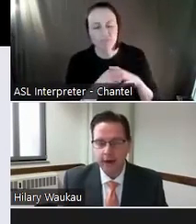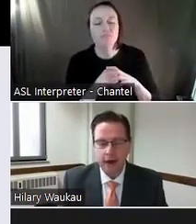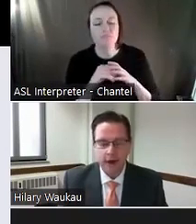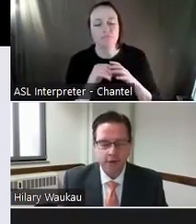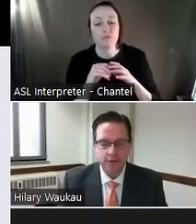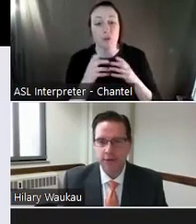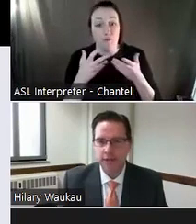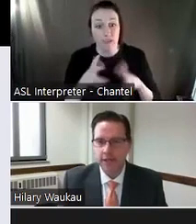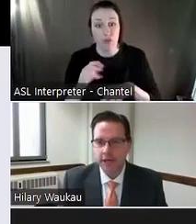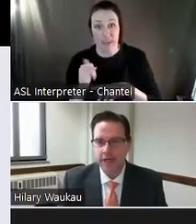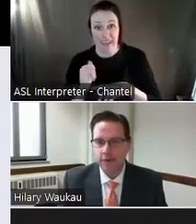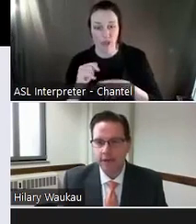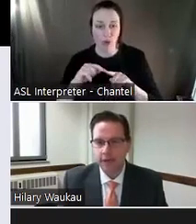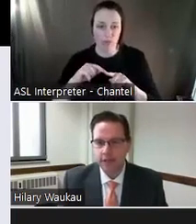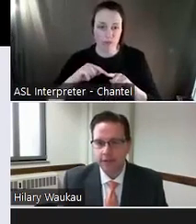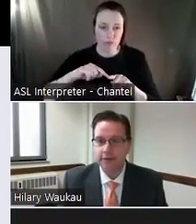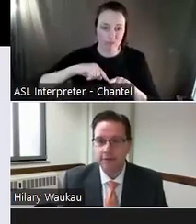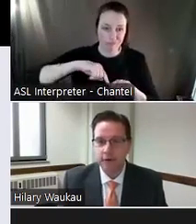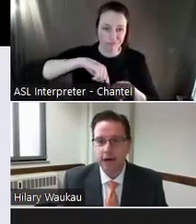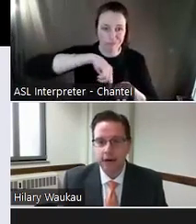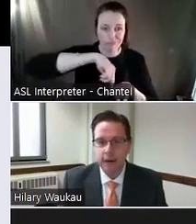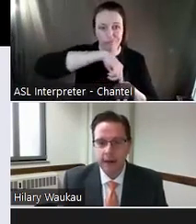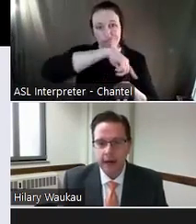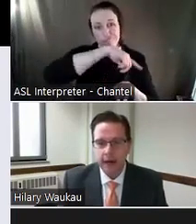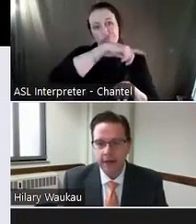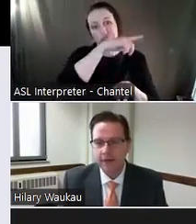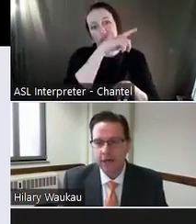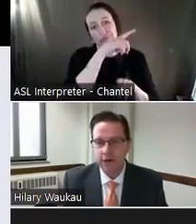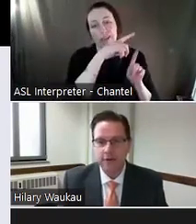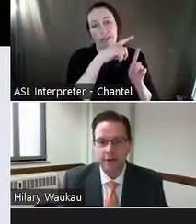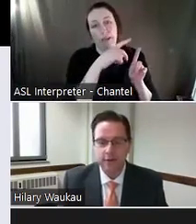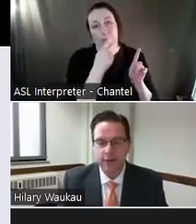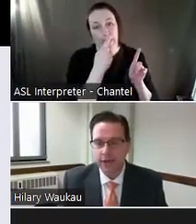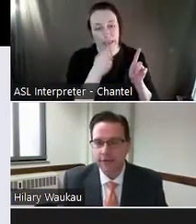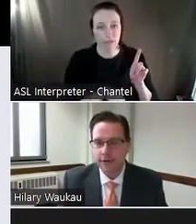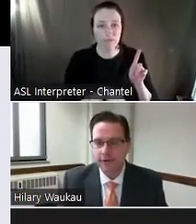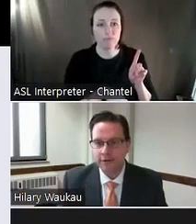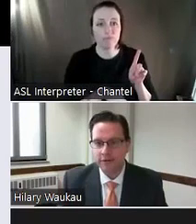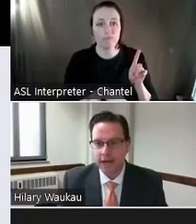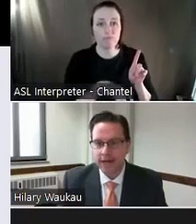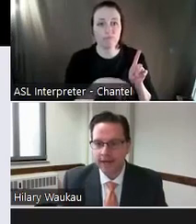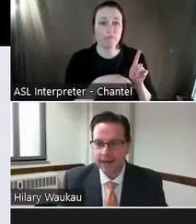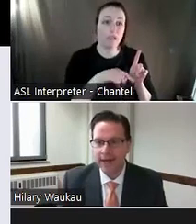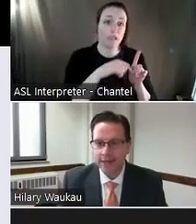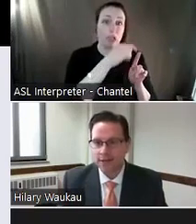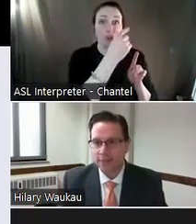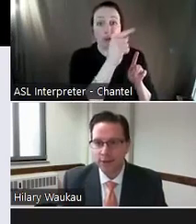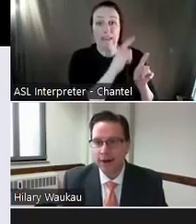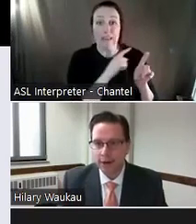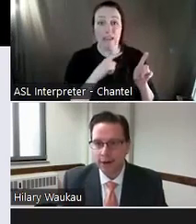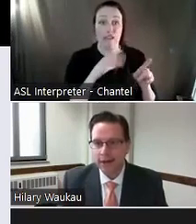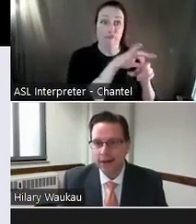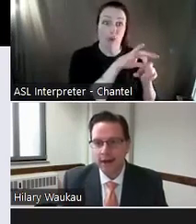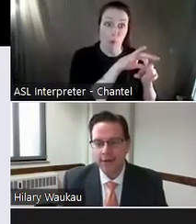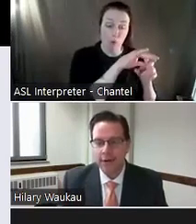move that on to the legislature. Well, the legislature will then vote on it, send it over to the governor. The governor will sign it. That gets us to the blue